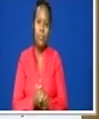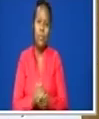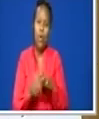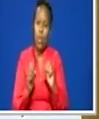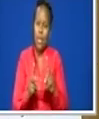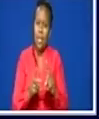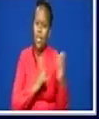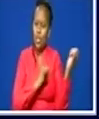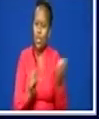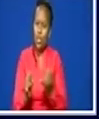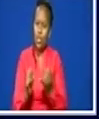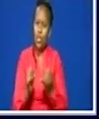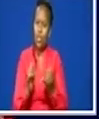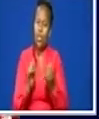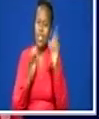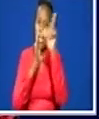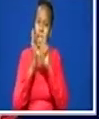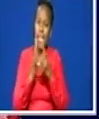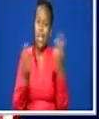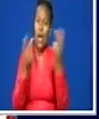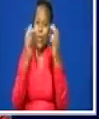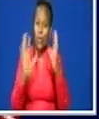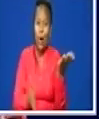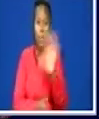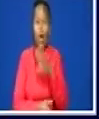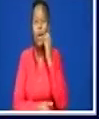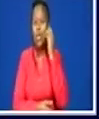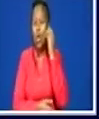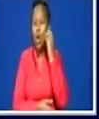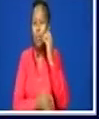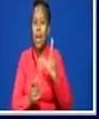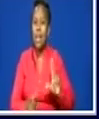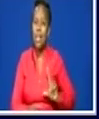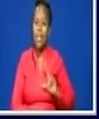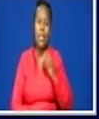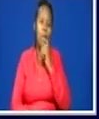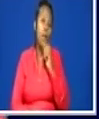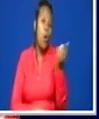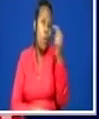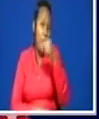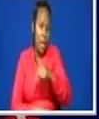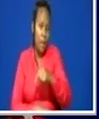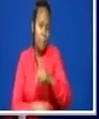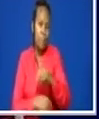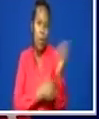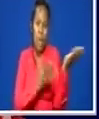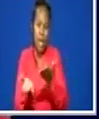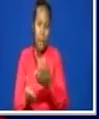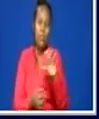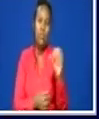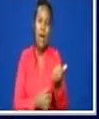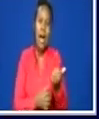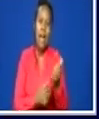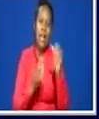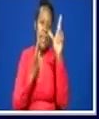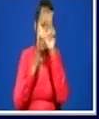so let's introduce the show, actually. So, dear viewers back at home, ladies and gentlemen, welcome to another episode